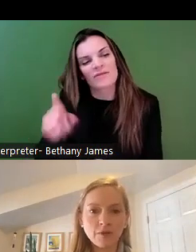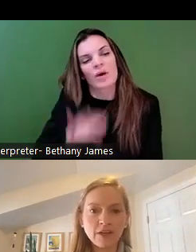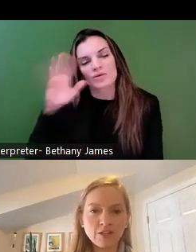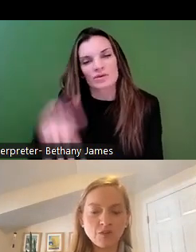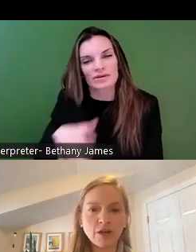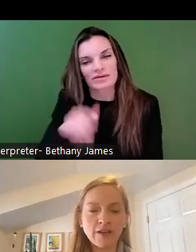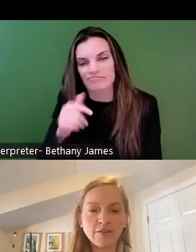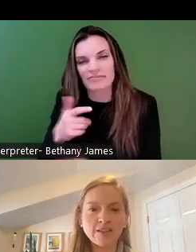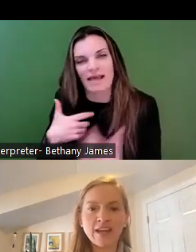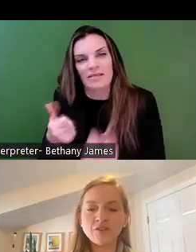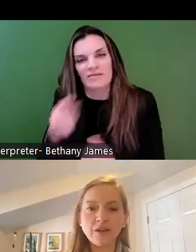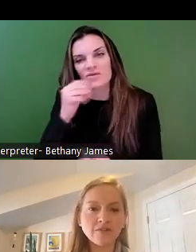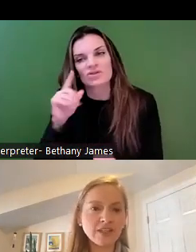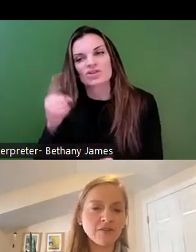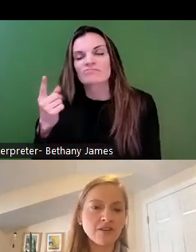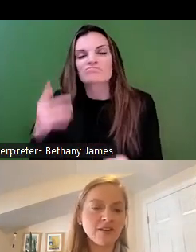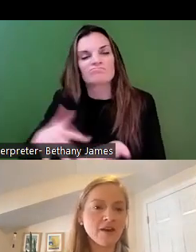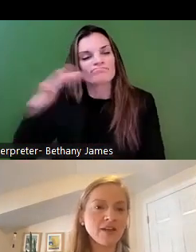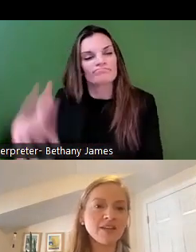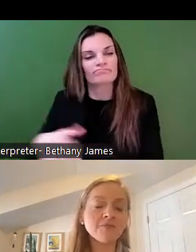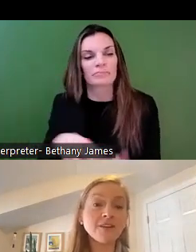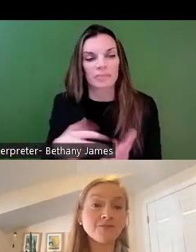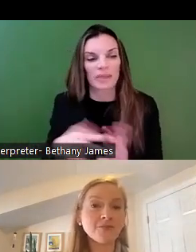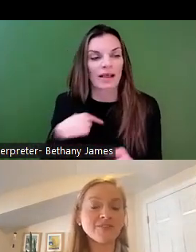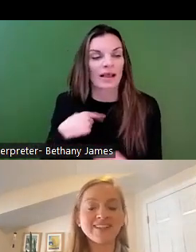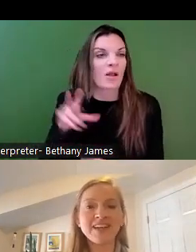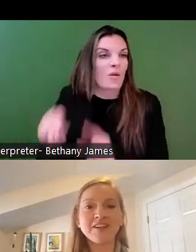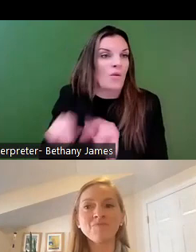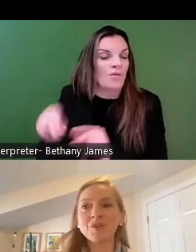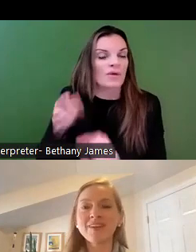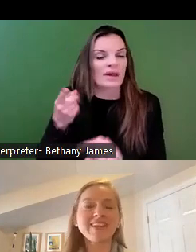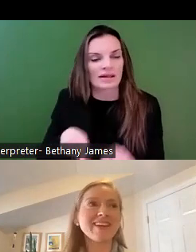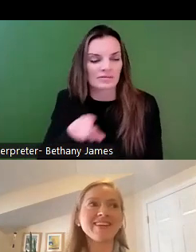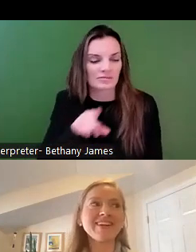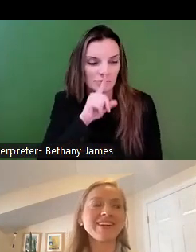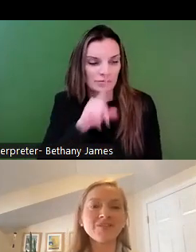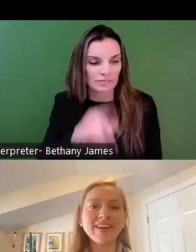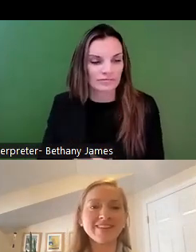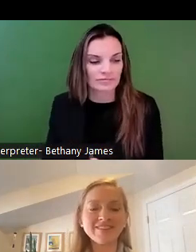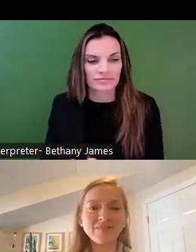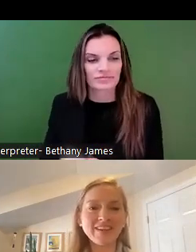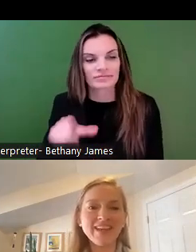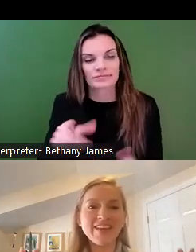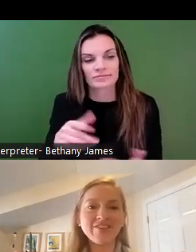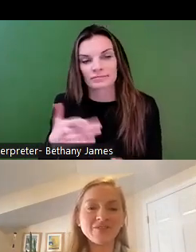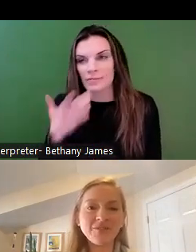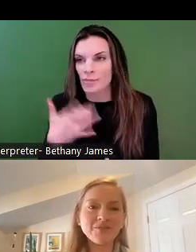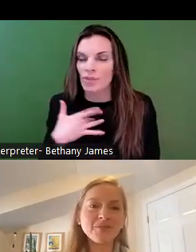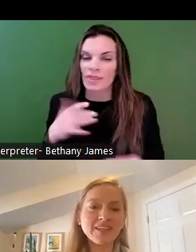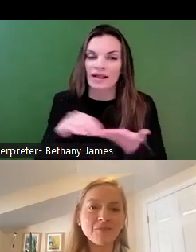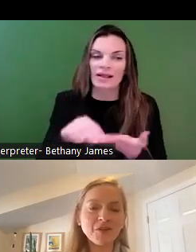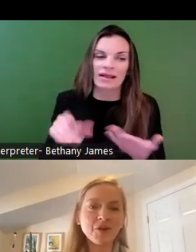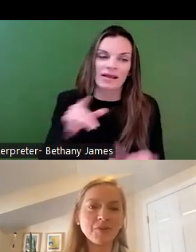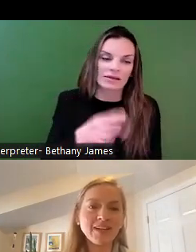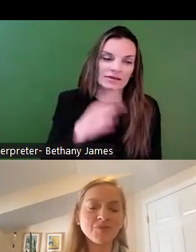be incorporated into a heart healthy diet. You don't have to give everything up. And even fun foods, like I said, birthday cake or a donut or something, those fun